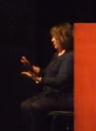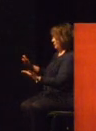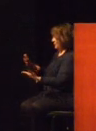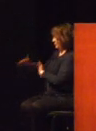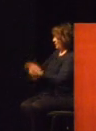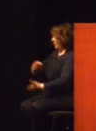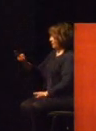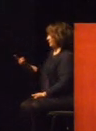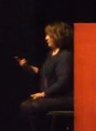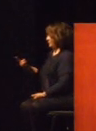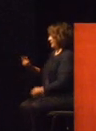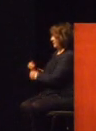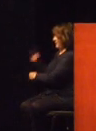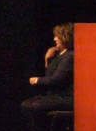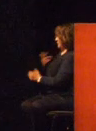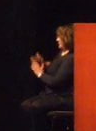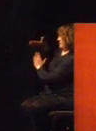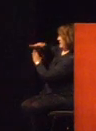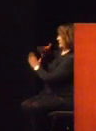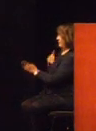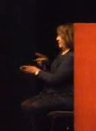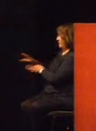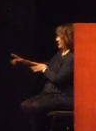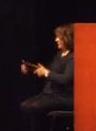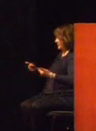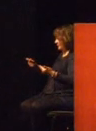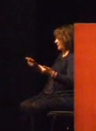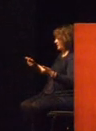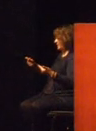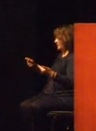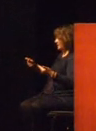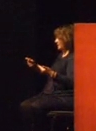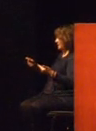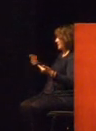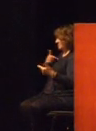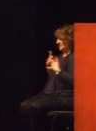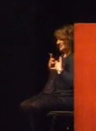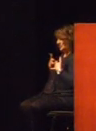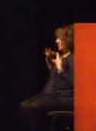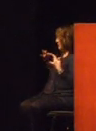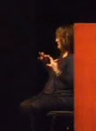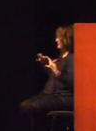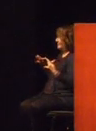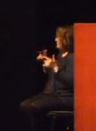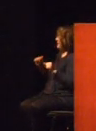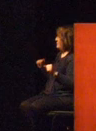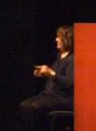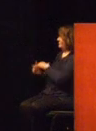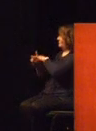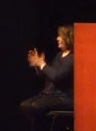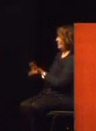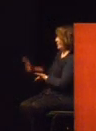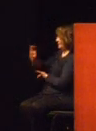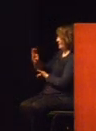was a pinnacle of my professional life. I was thrilled to be able to come to Cuesta College and